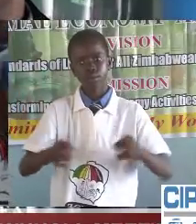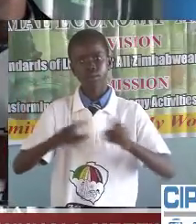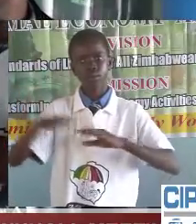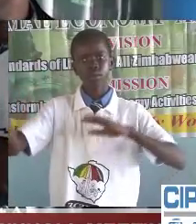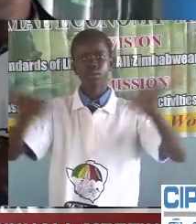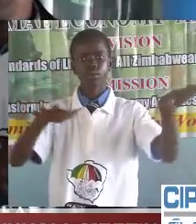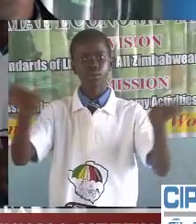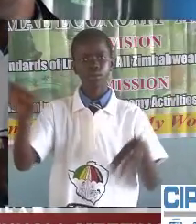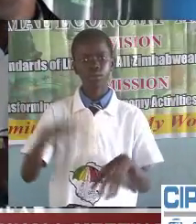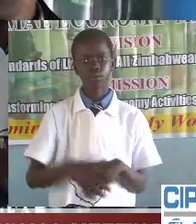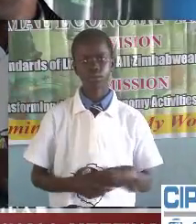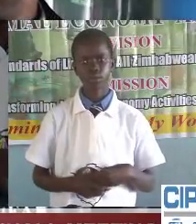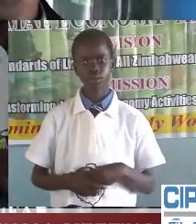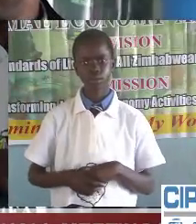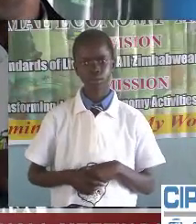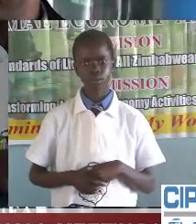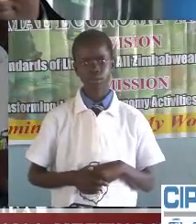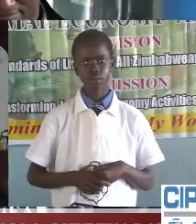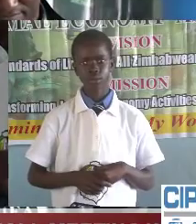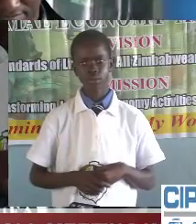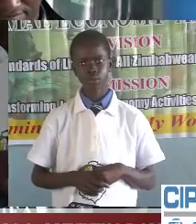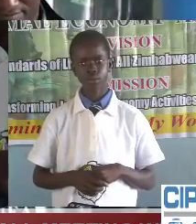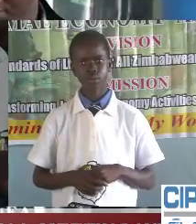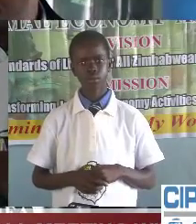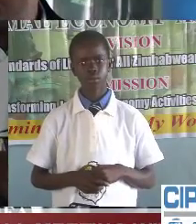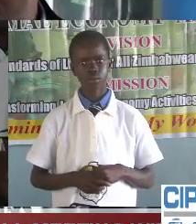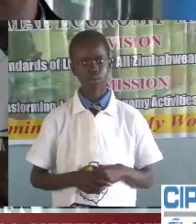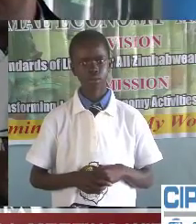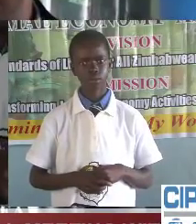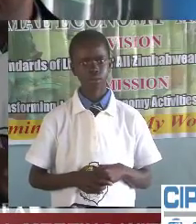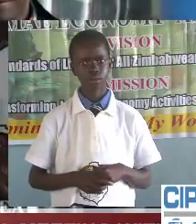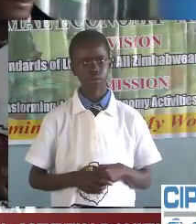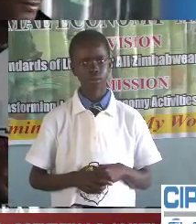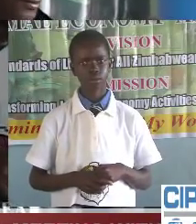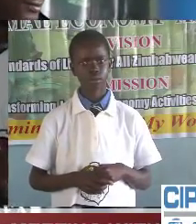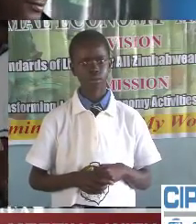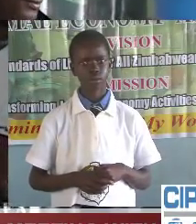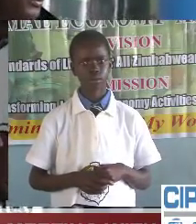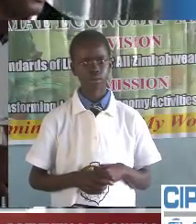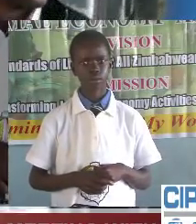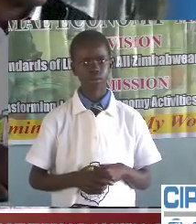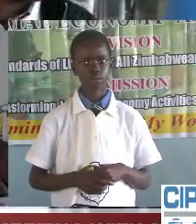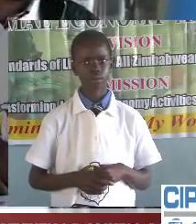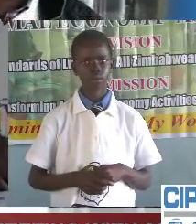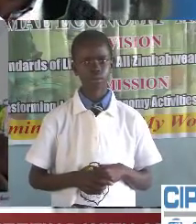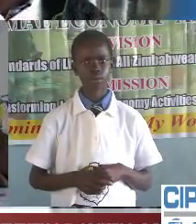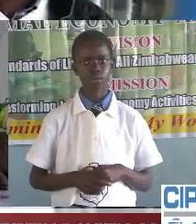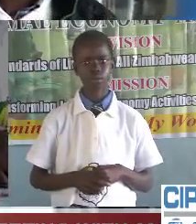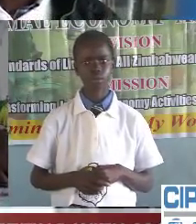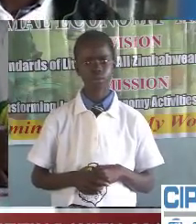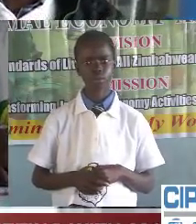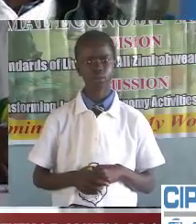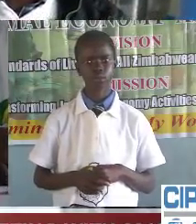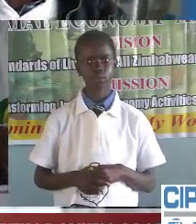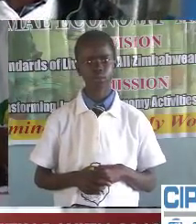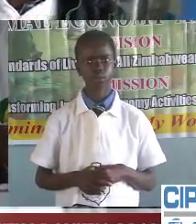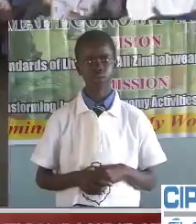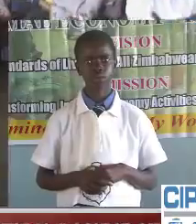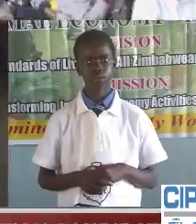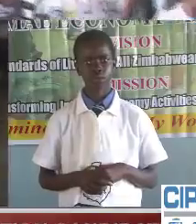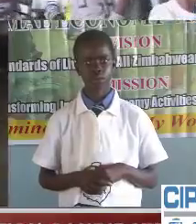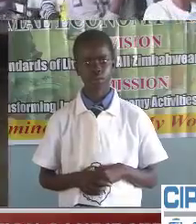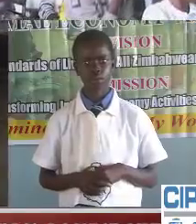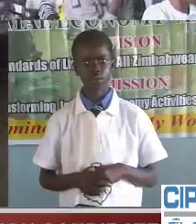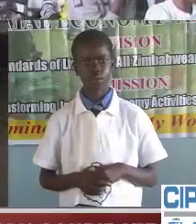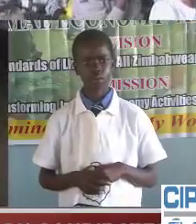emaoko. Thank you. And finally, I'd like to welcome our candidates and speakers today who will be giving their views